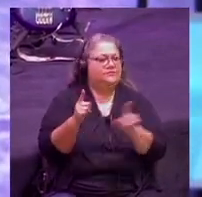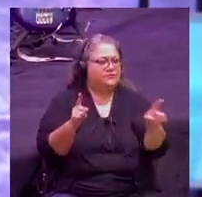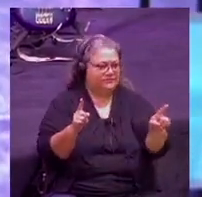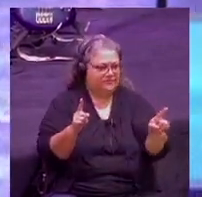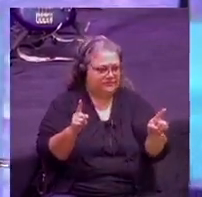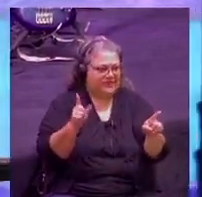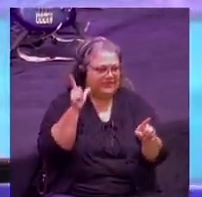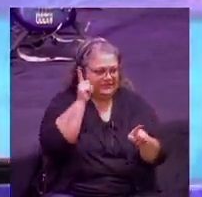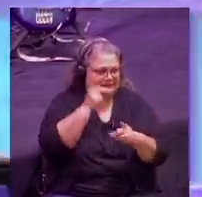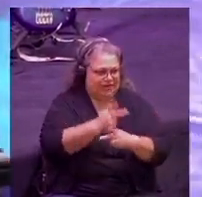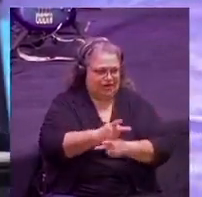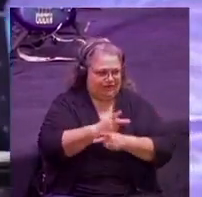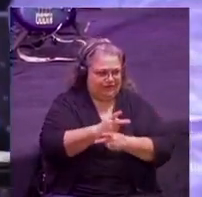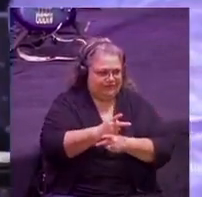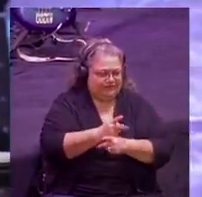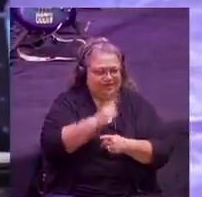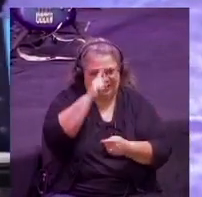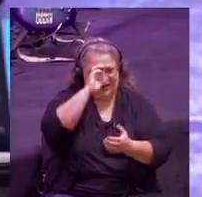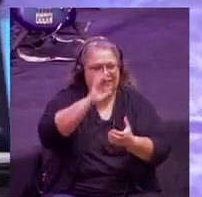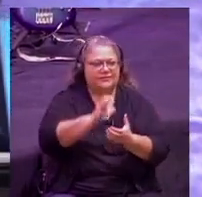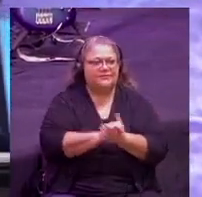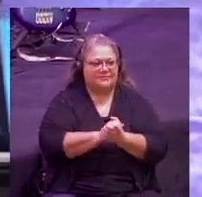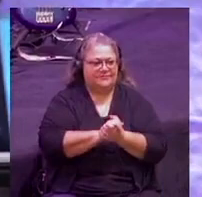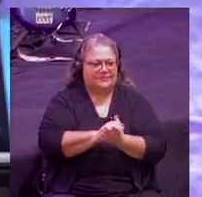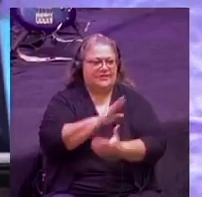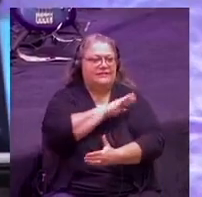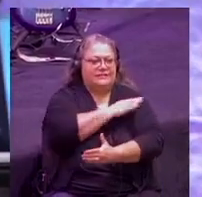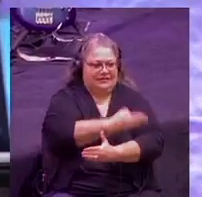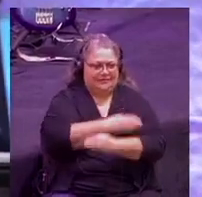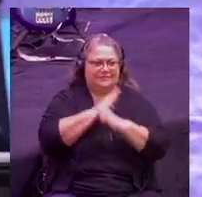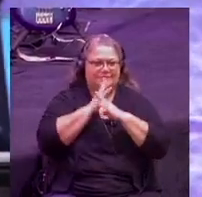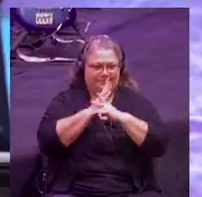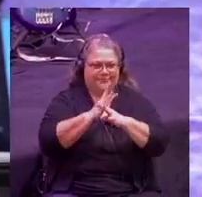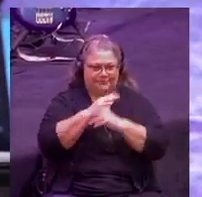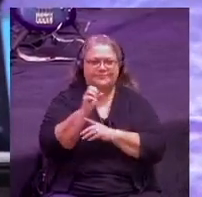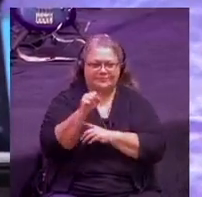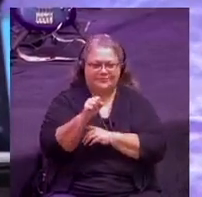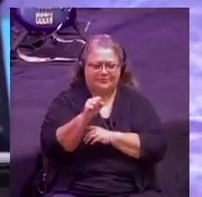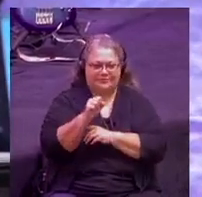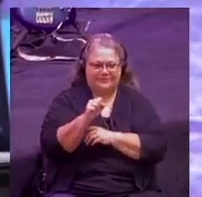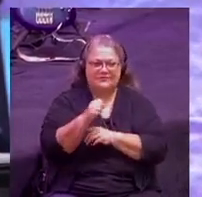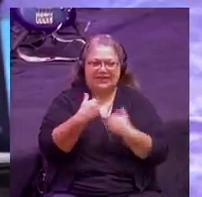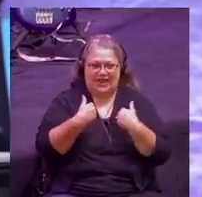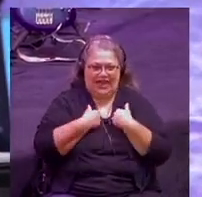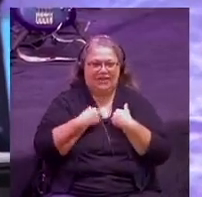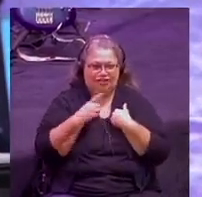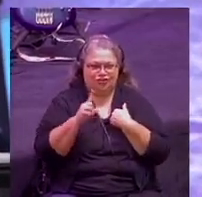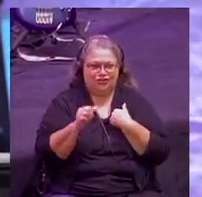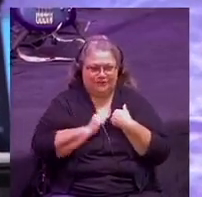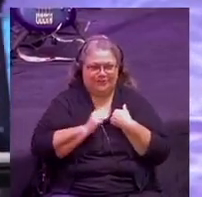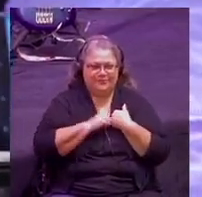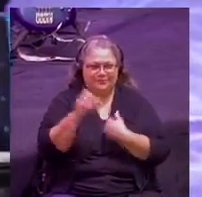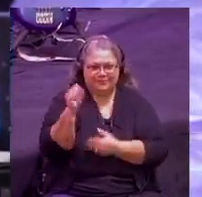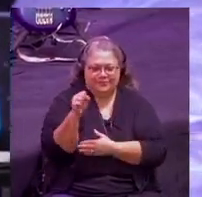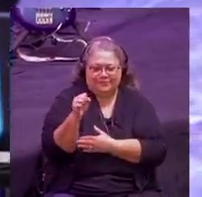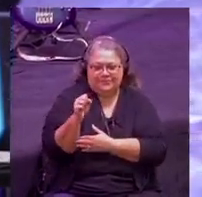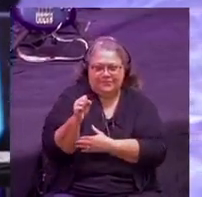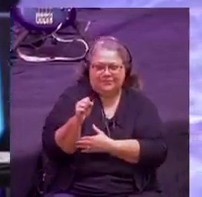carefully. I believe in the power of speaking in tongues. I do speak in tongues. It is